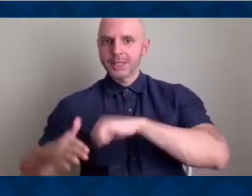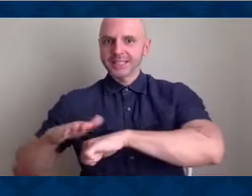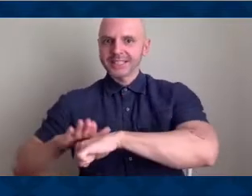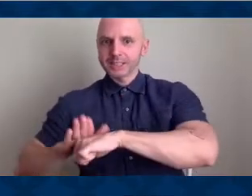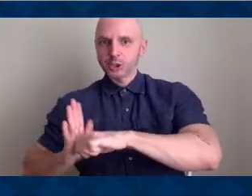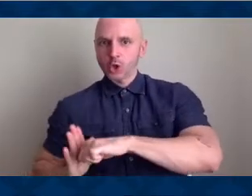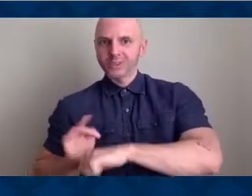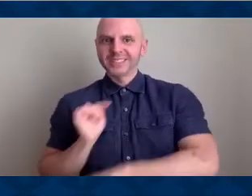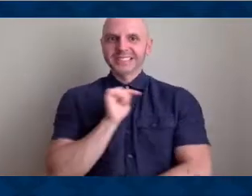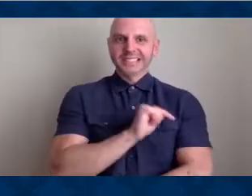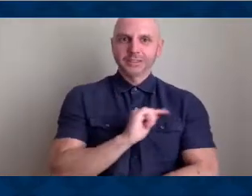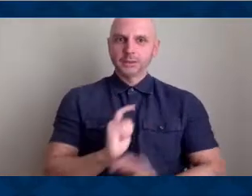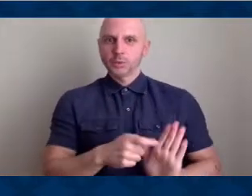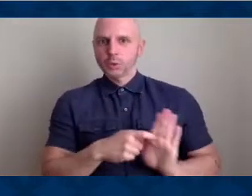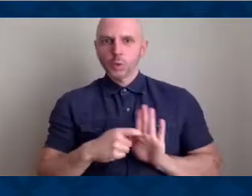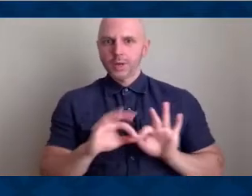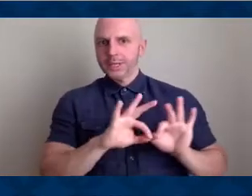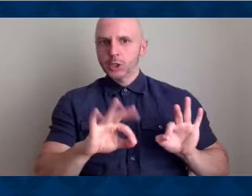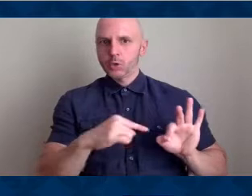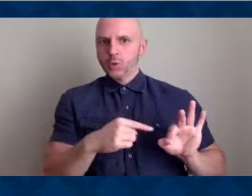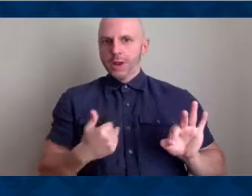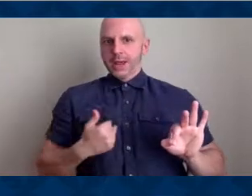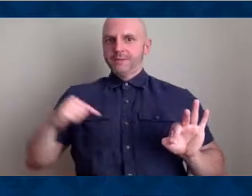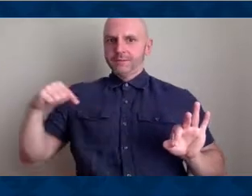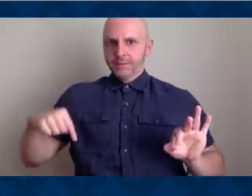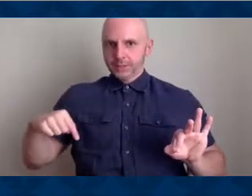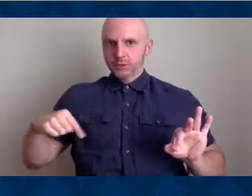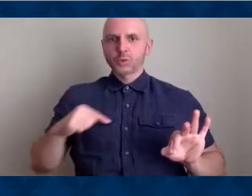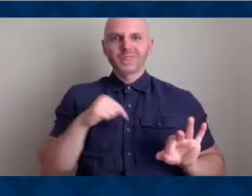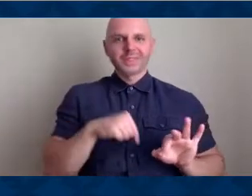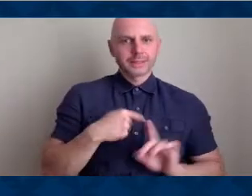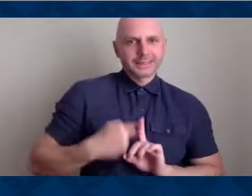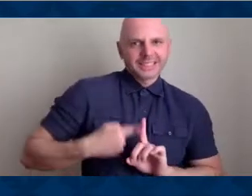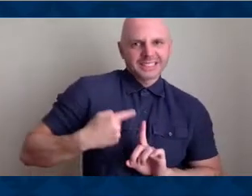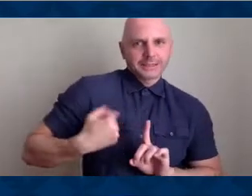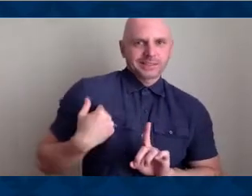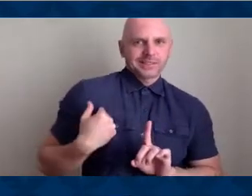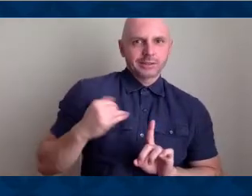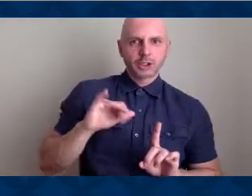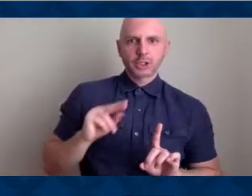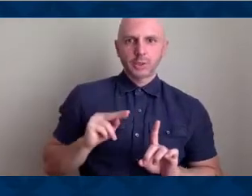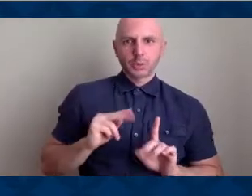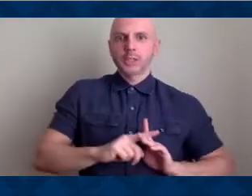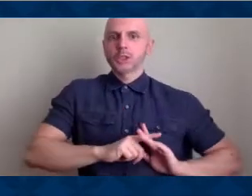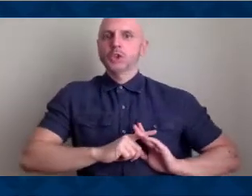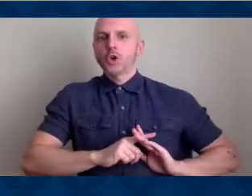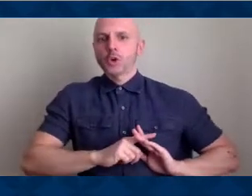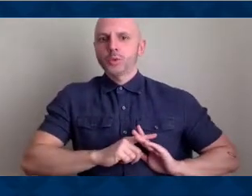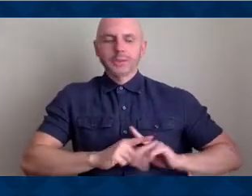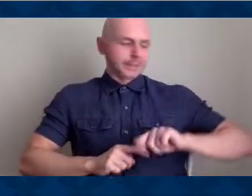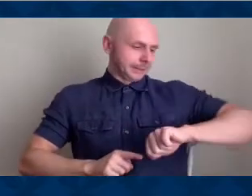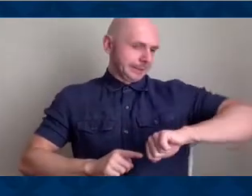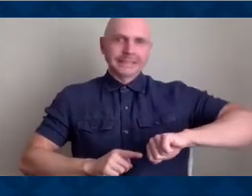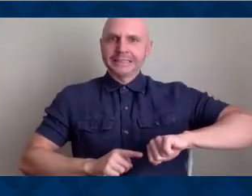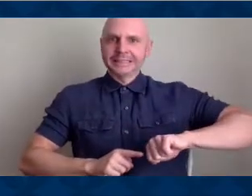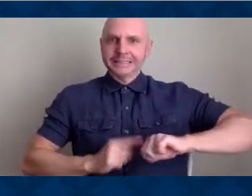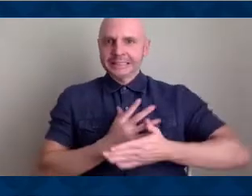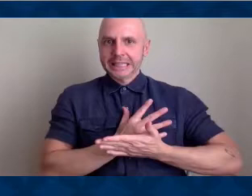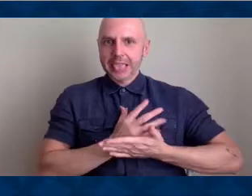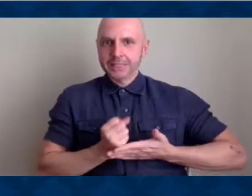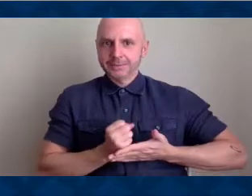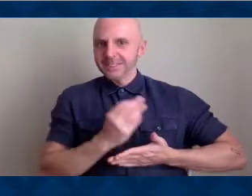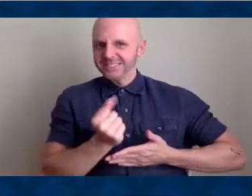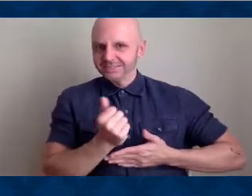January of this year. And we're very excited about that development. I bet my time's running out, so I'm going to go on to the